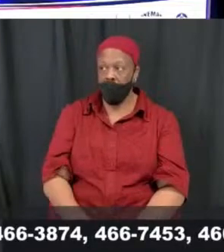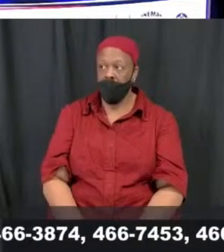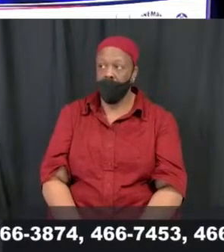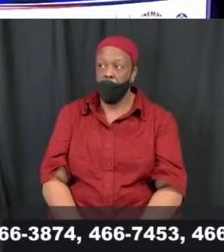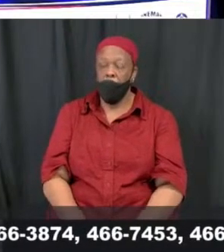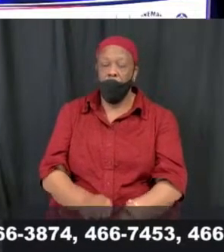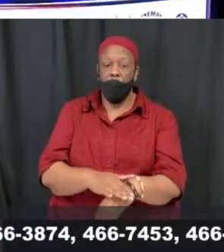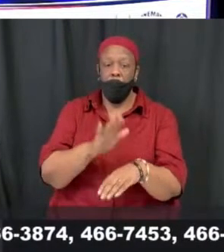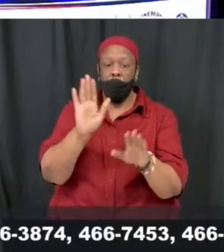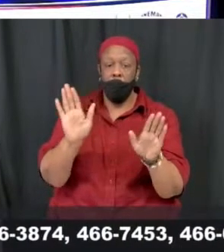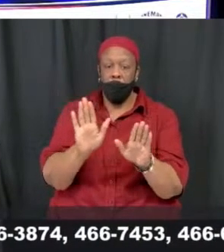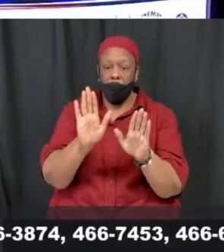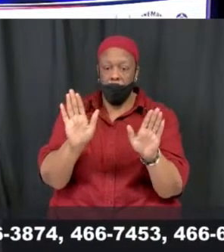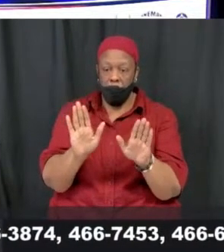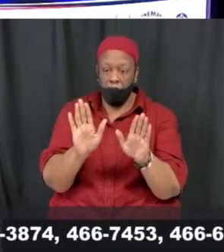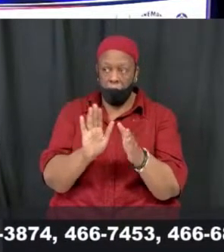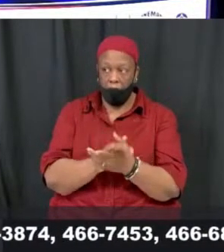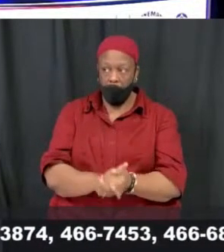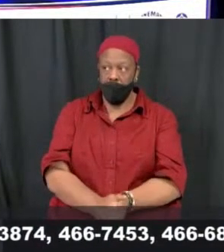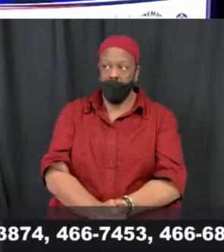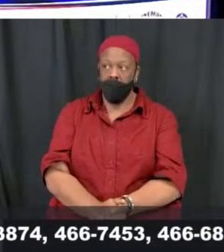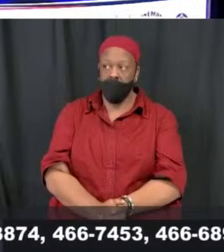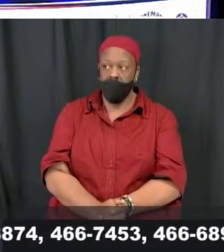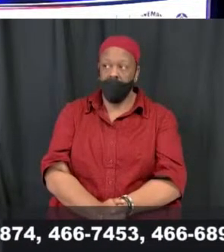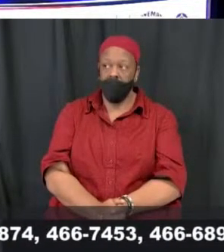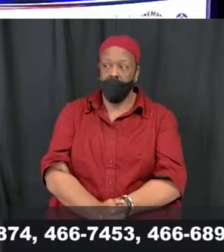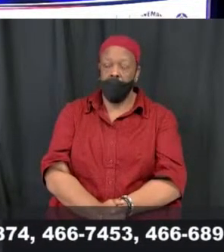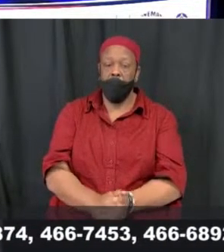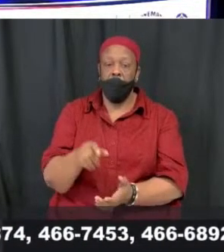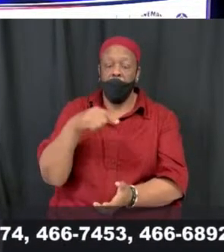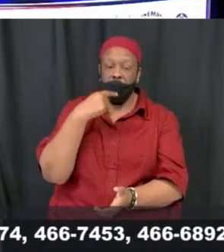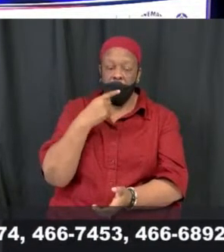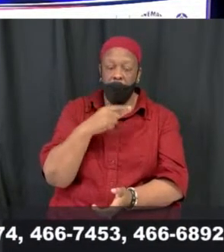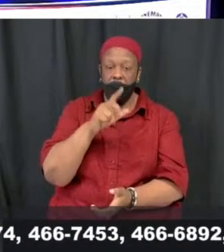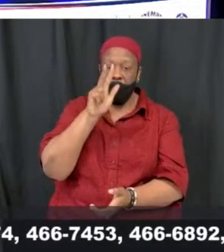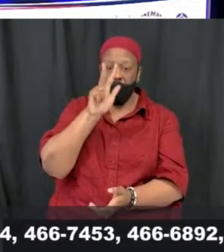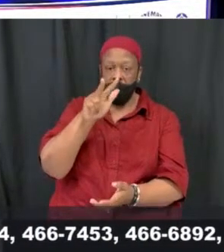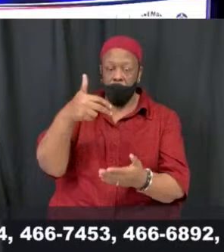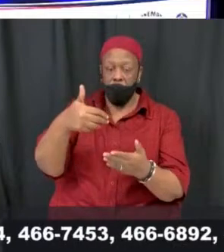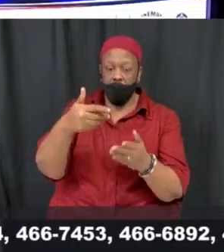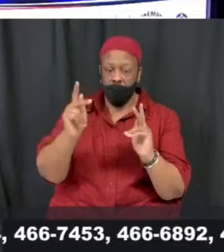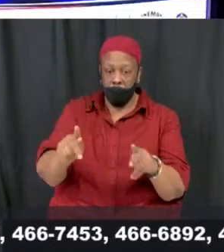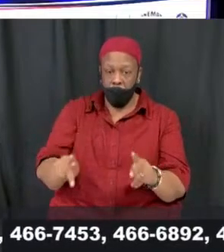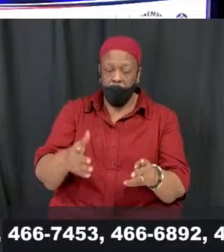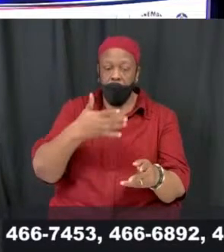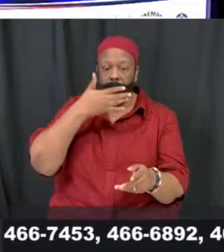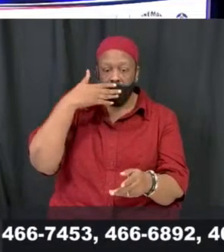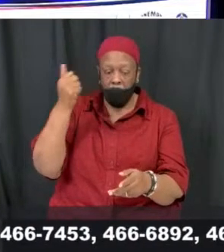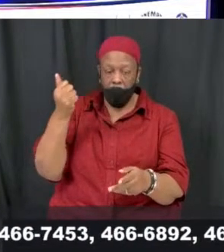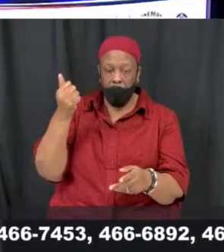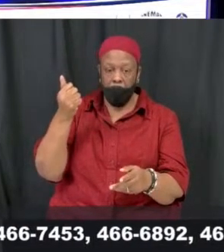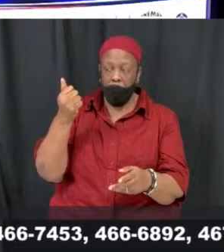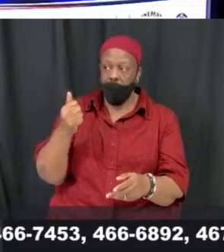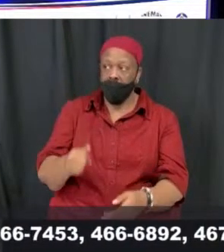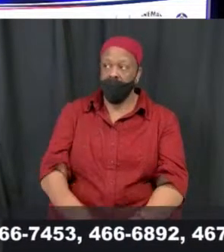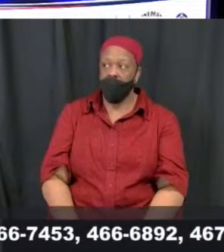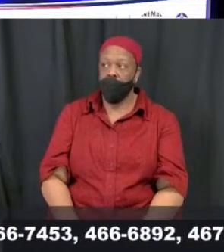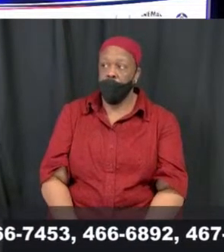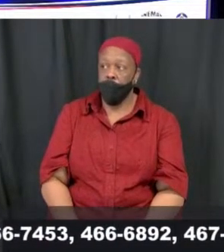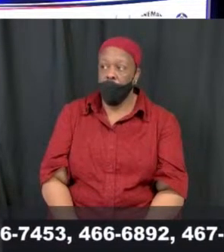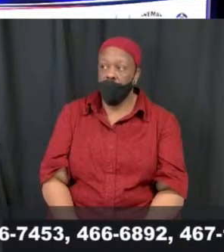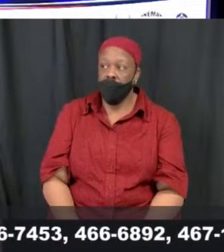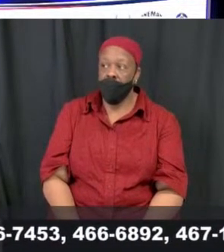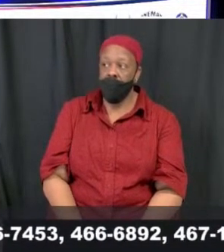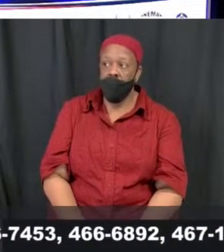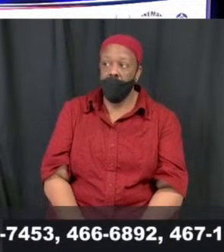recoveries, leaving 21 active cases at the time. Were these 3